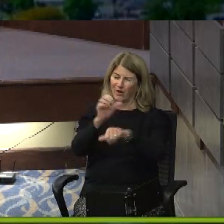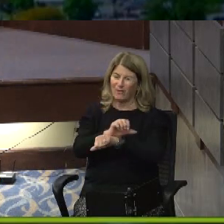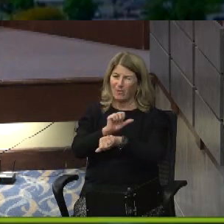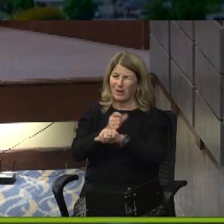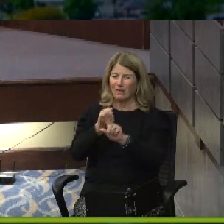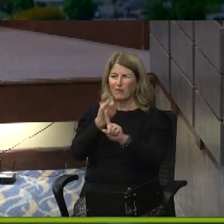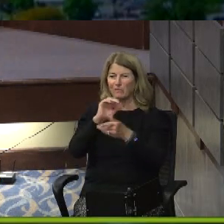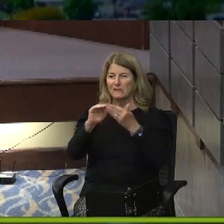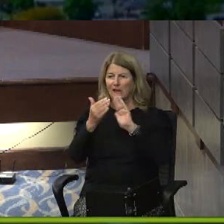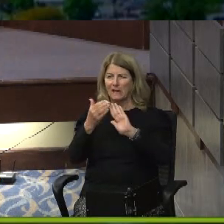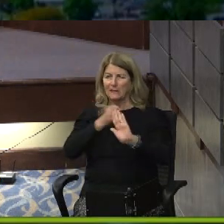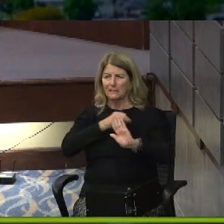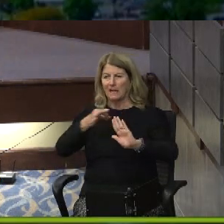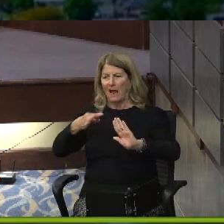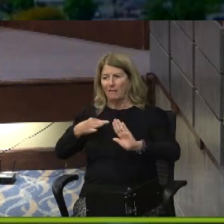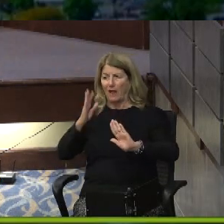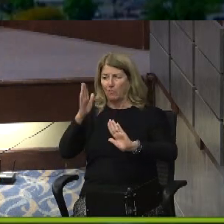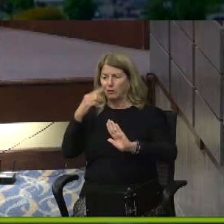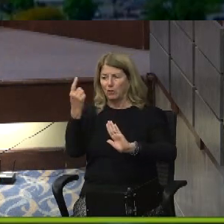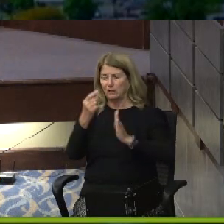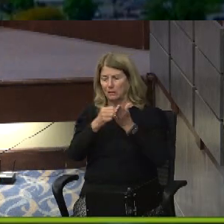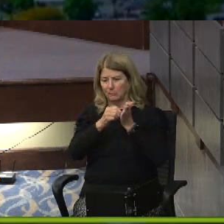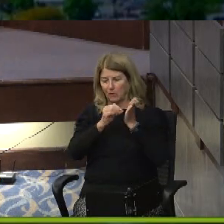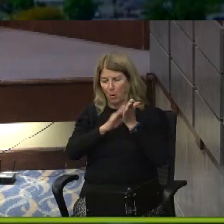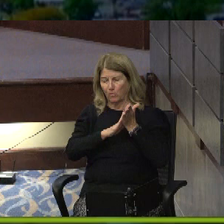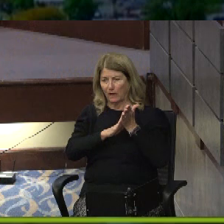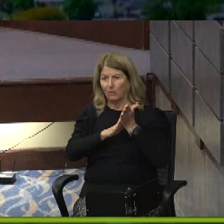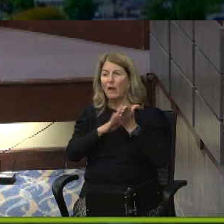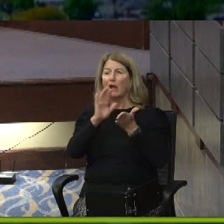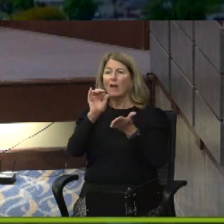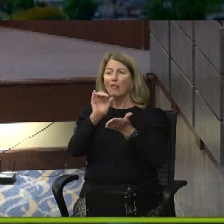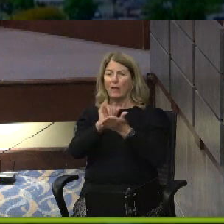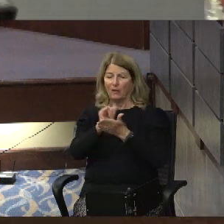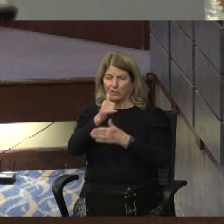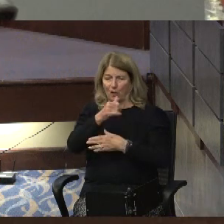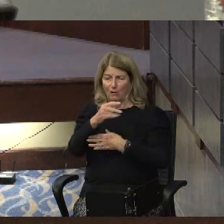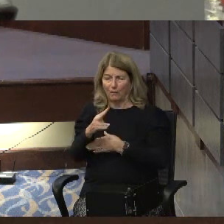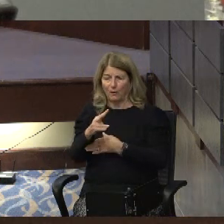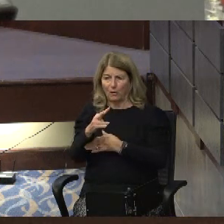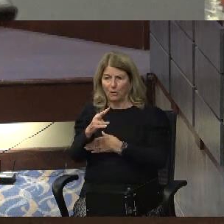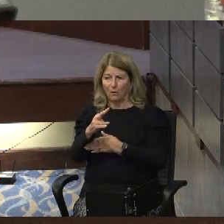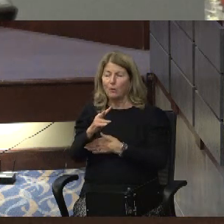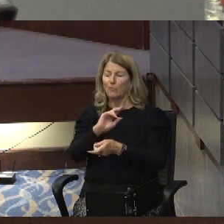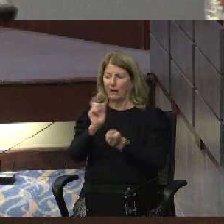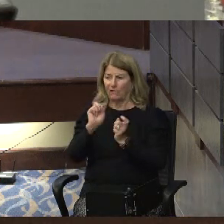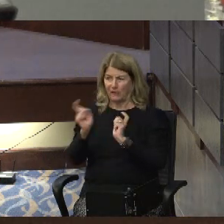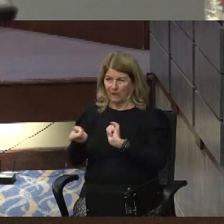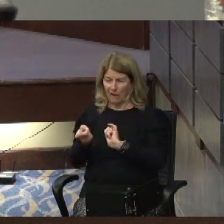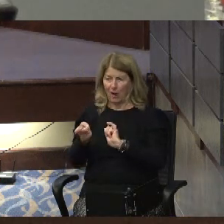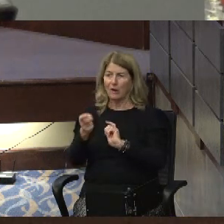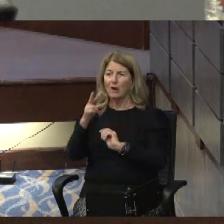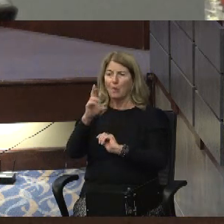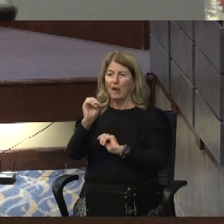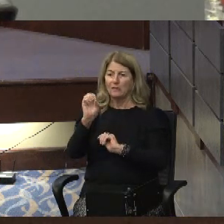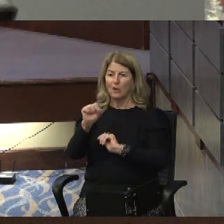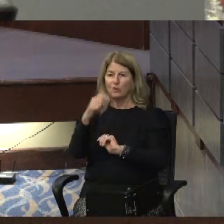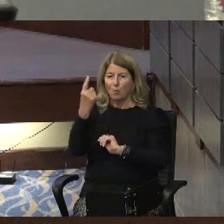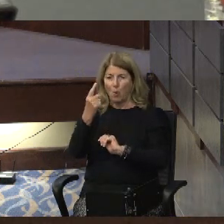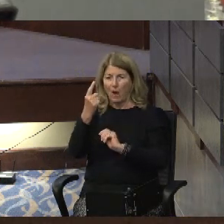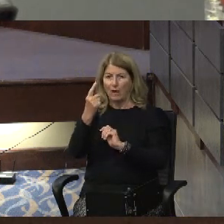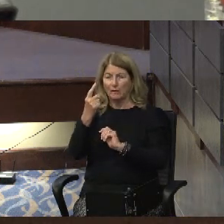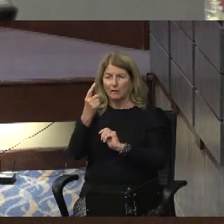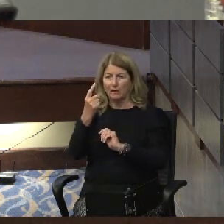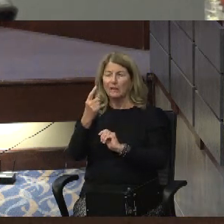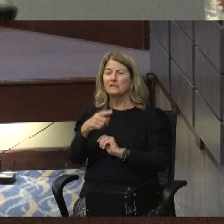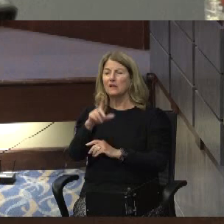staff. I'll just note, there are a couple of ratifications on resolutions. One in particular is our